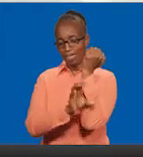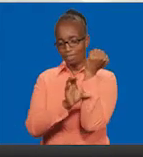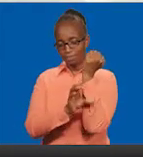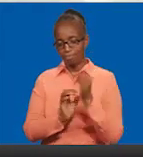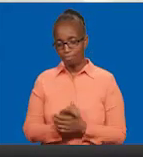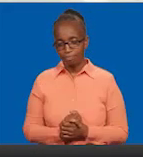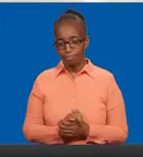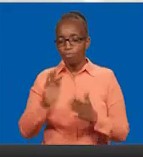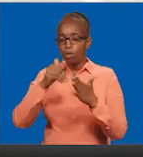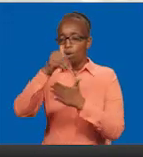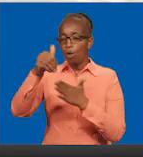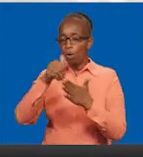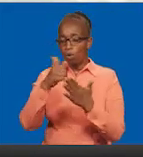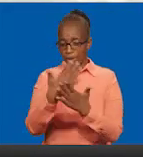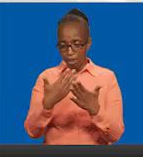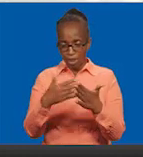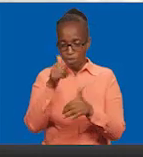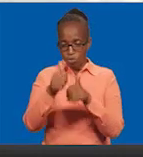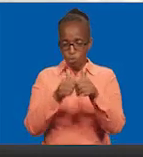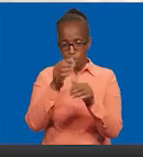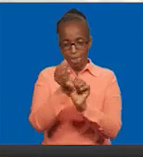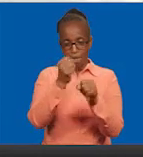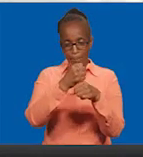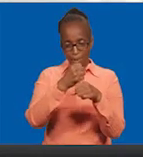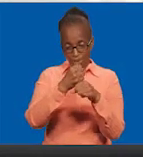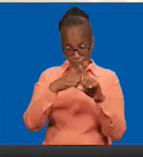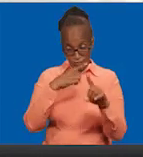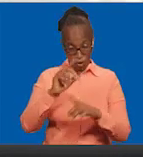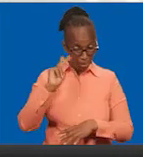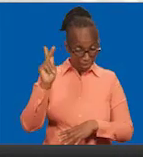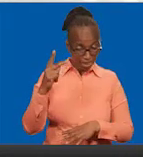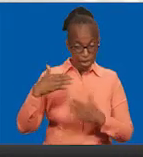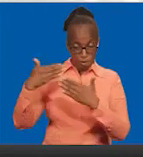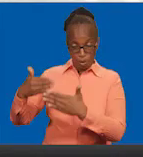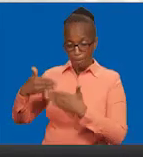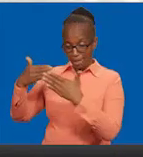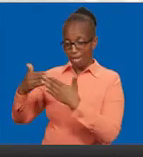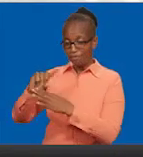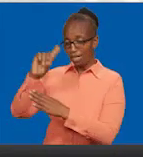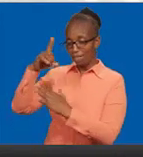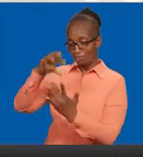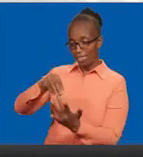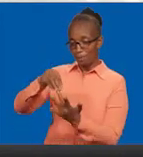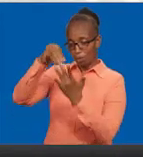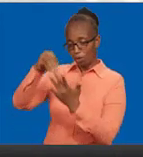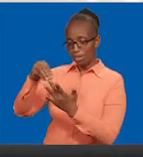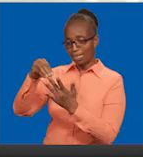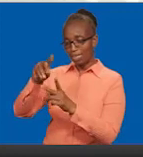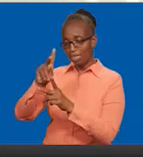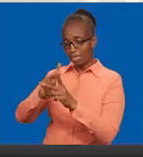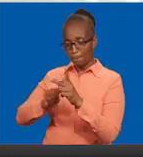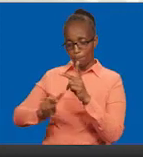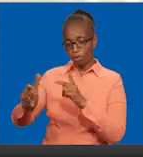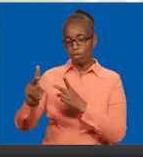to our local manufacturing industry. All the products you manufacture in Kenya will be given